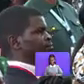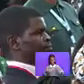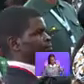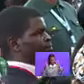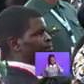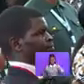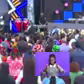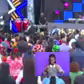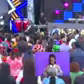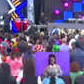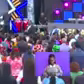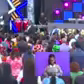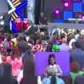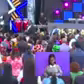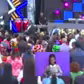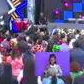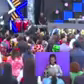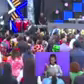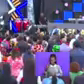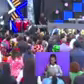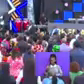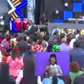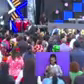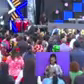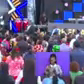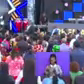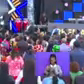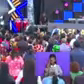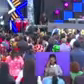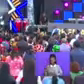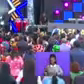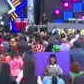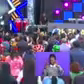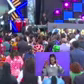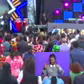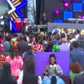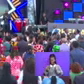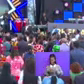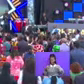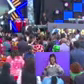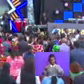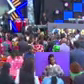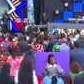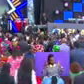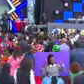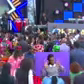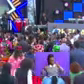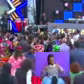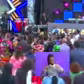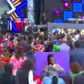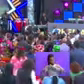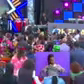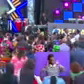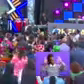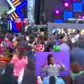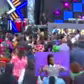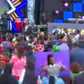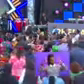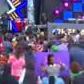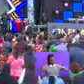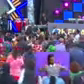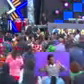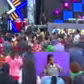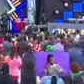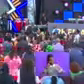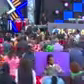Africa you are not seeing what I'm seeing that's why you are clapping like that your clapping is not born again if you are